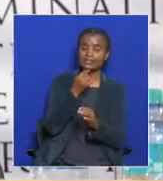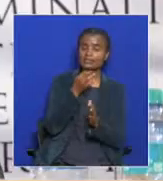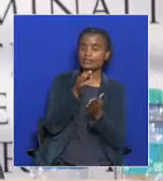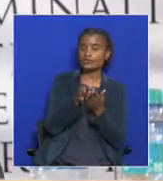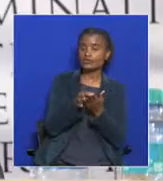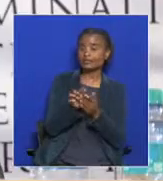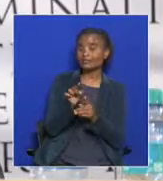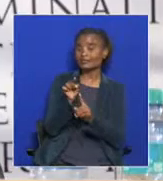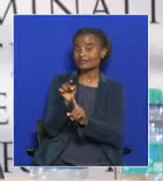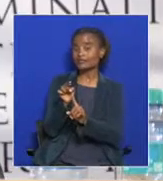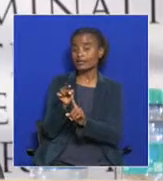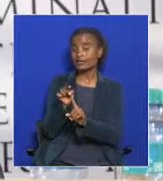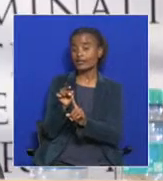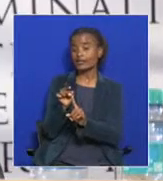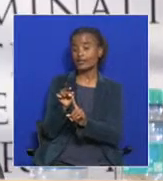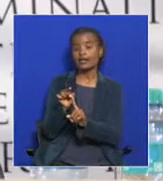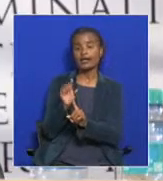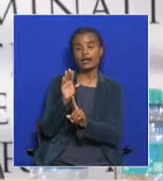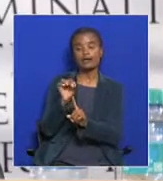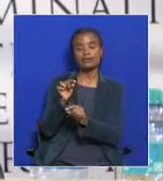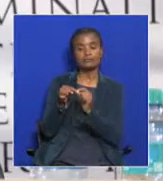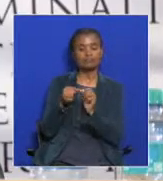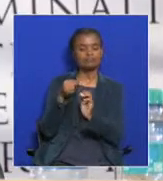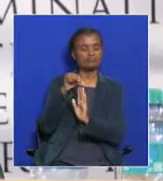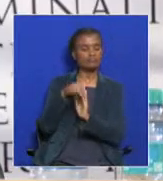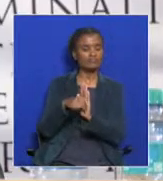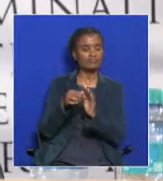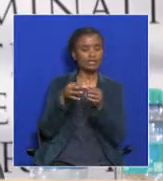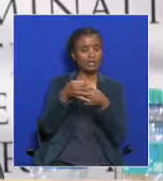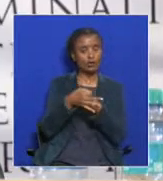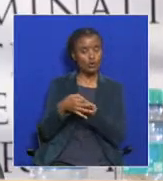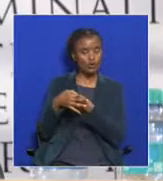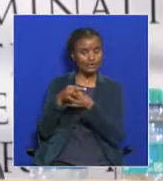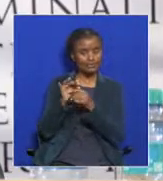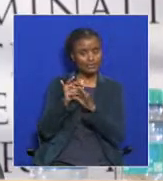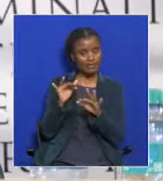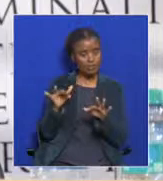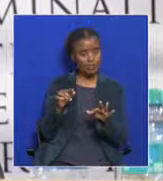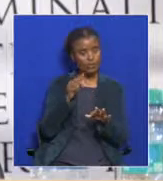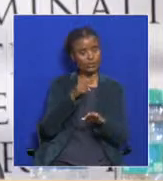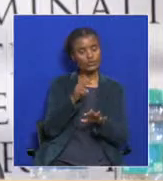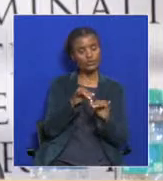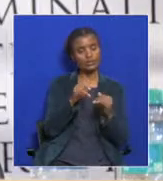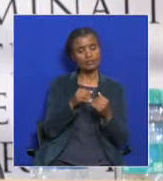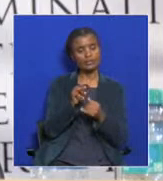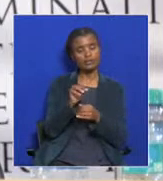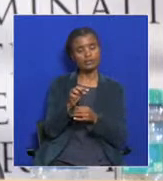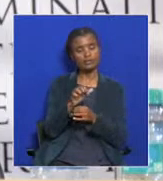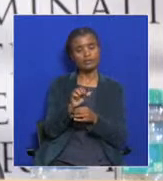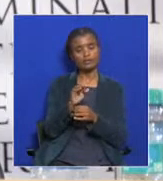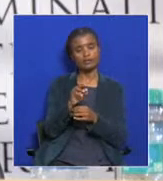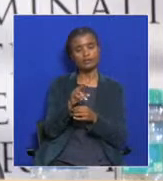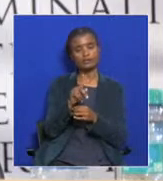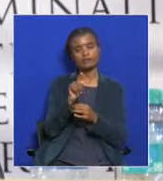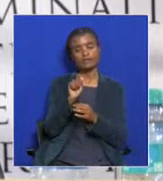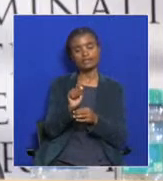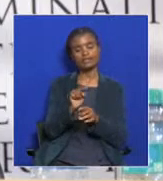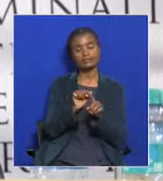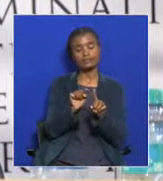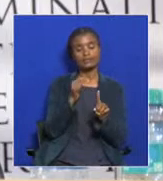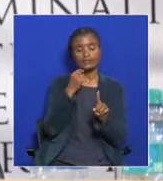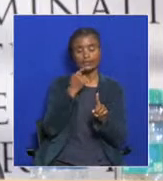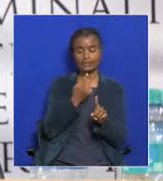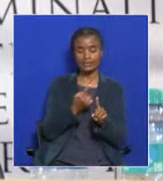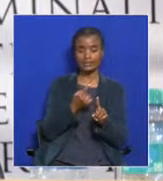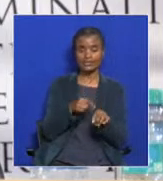Hawks people and the Megafreight. And I'm saying at 607, it's a handwritten statement dated